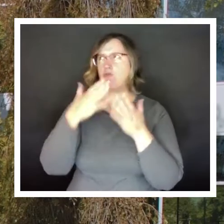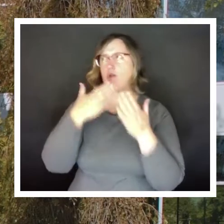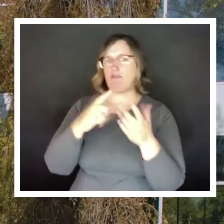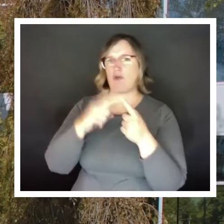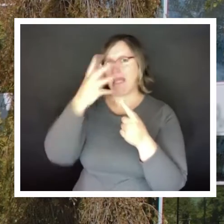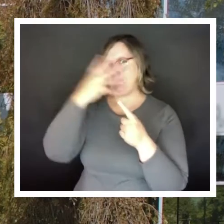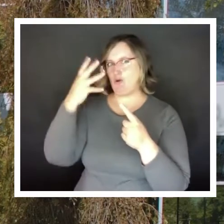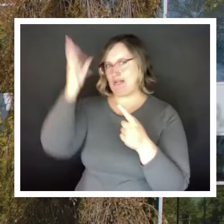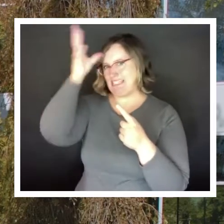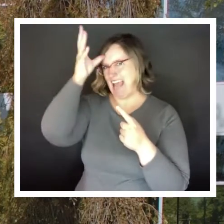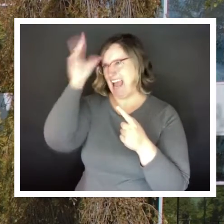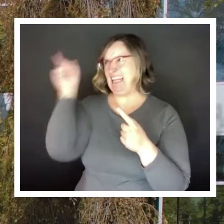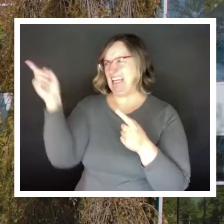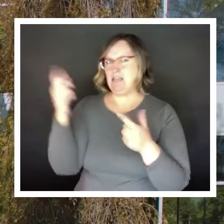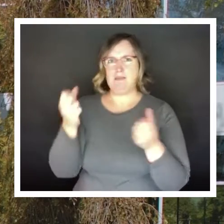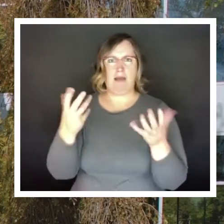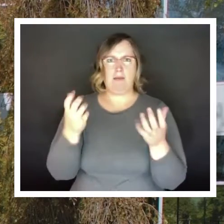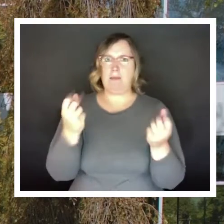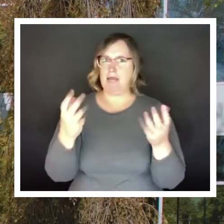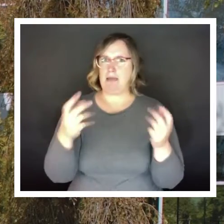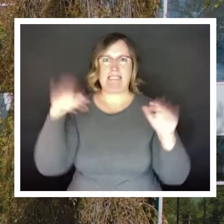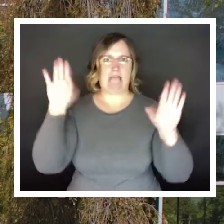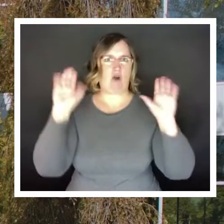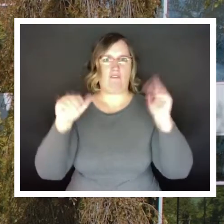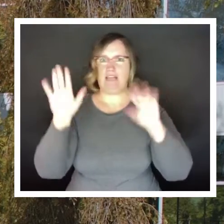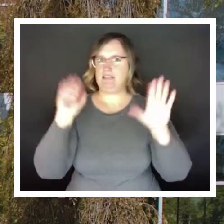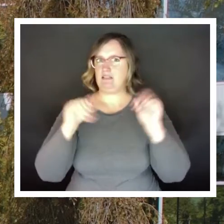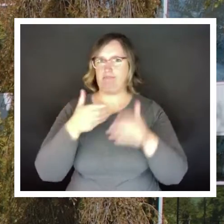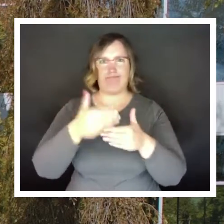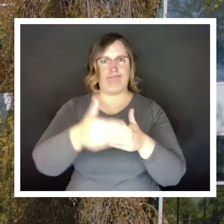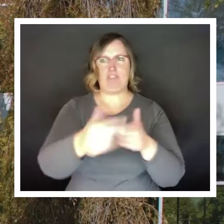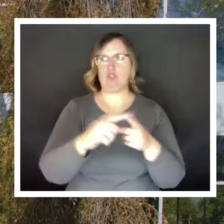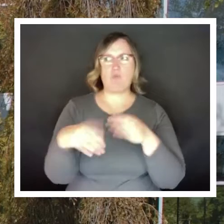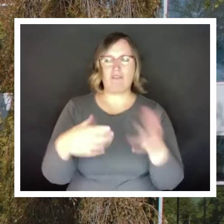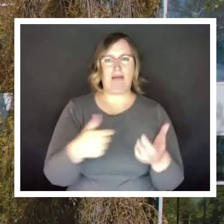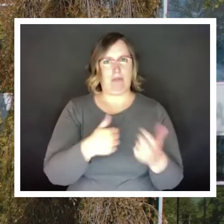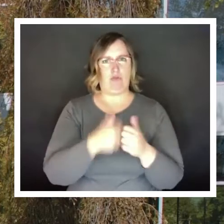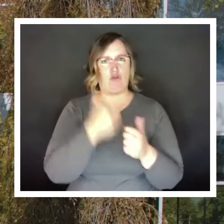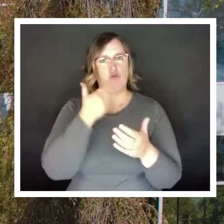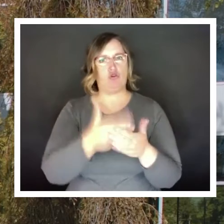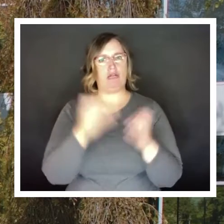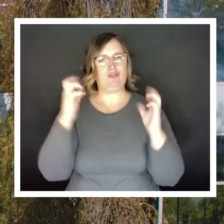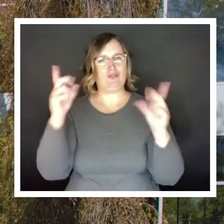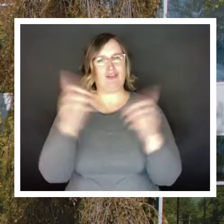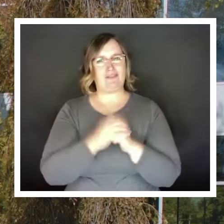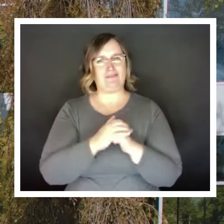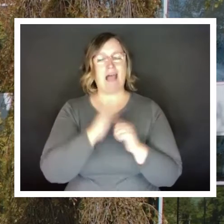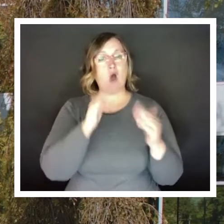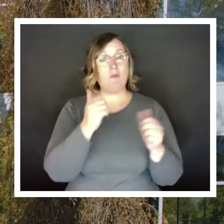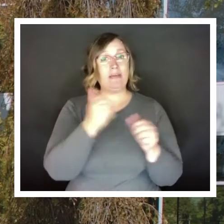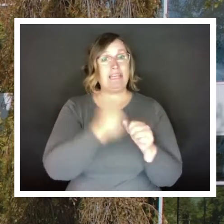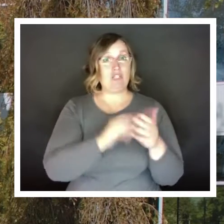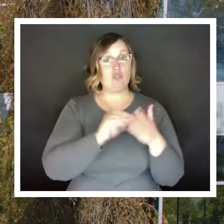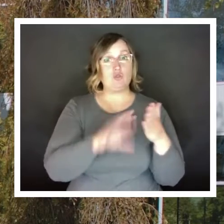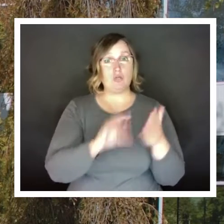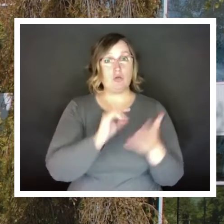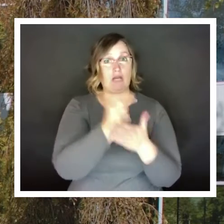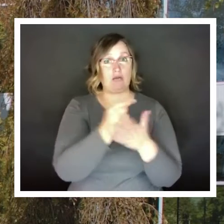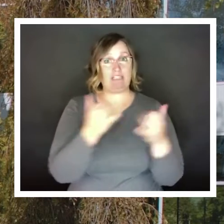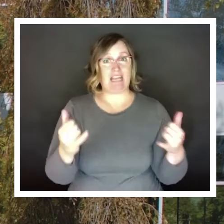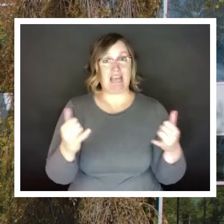many sacrifices along the way just to provide me with a good education. And I hope that each student graduating today is just as proud of